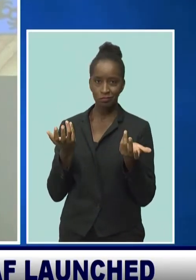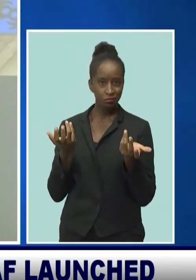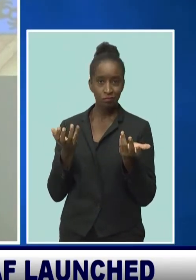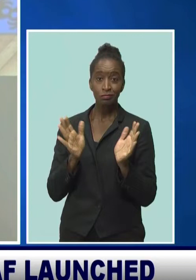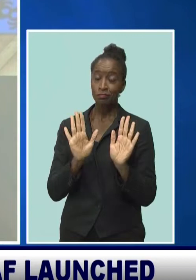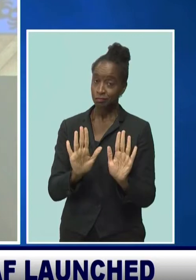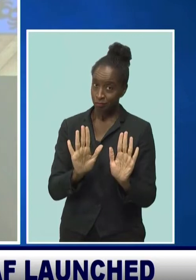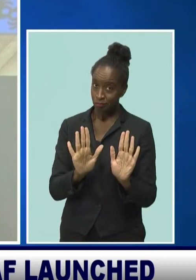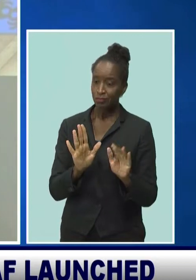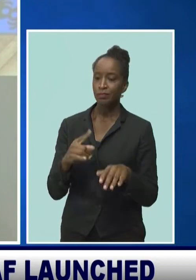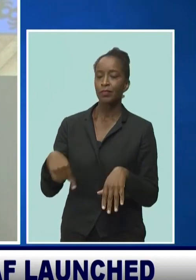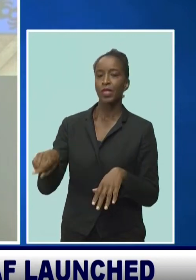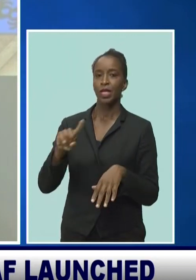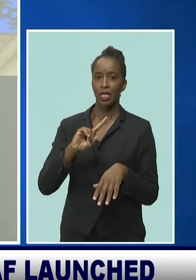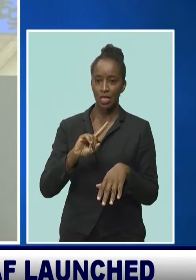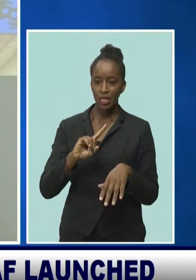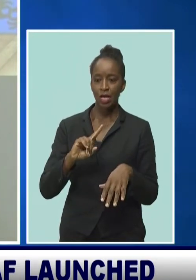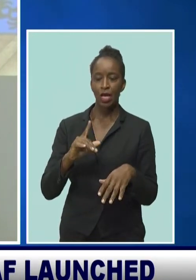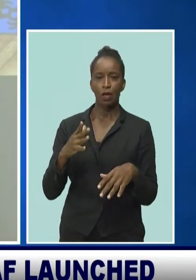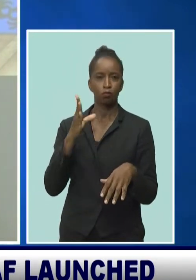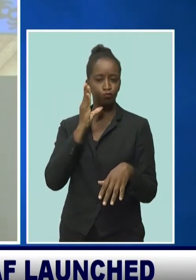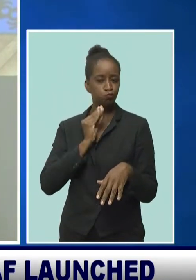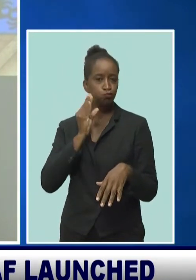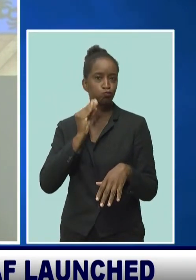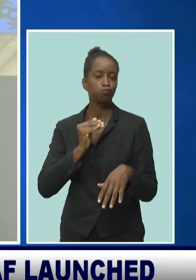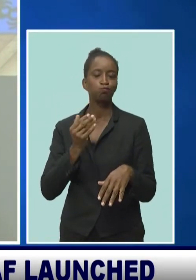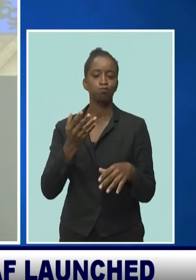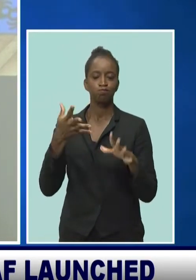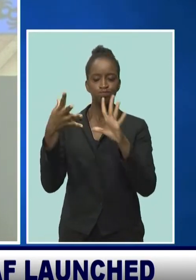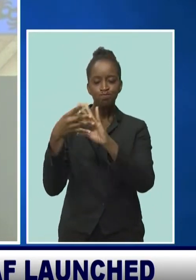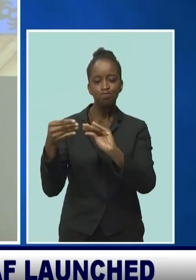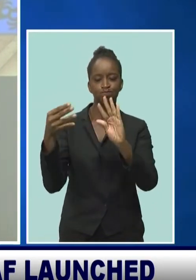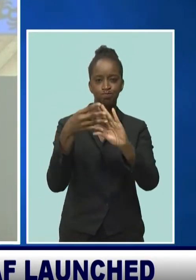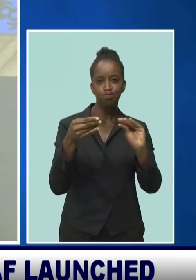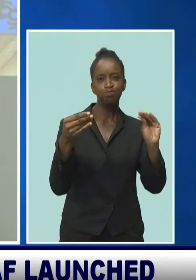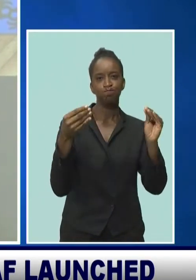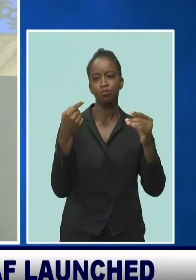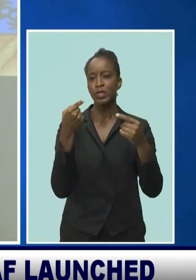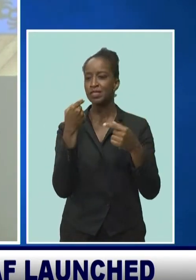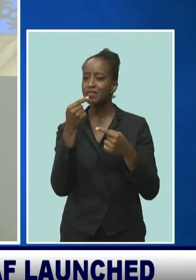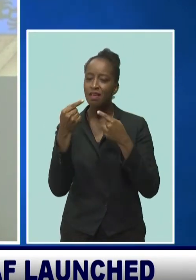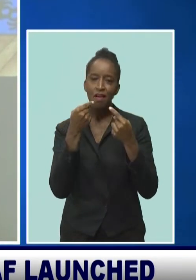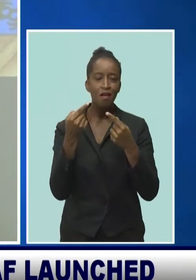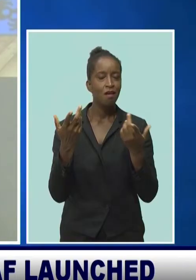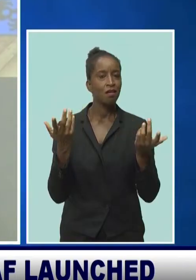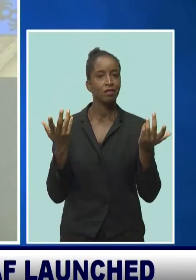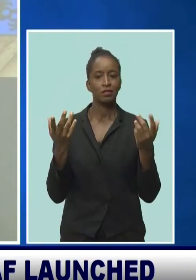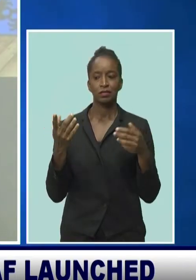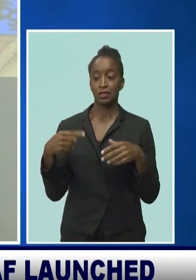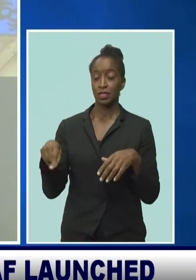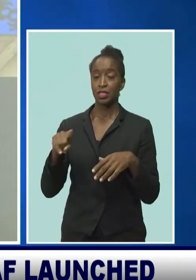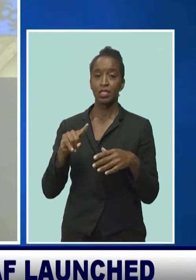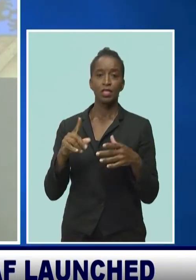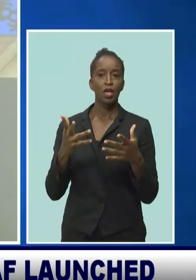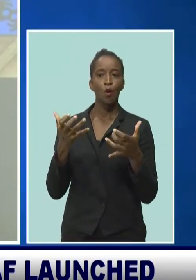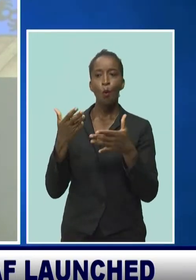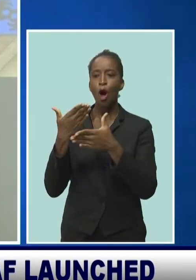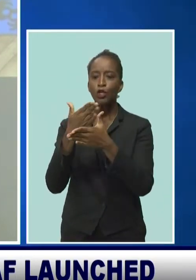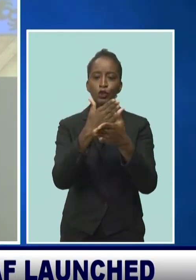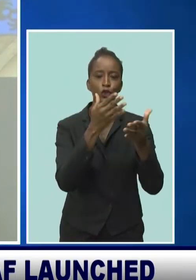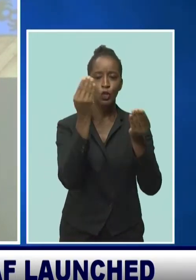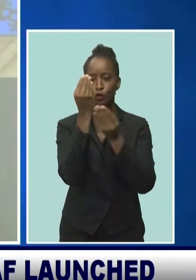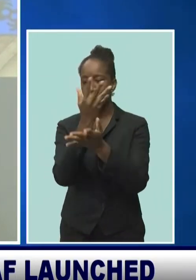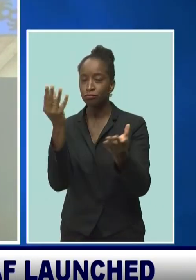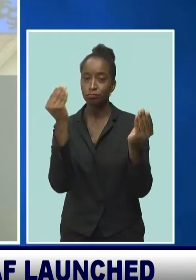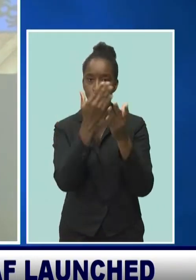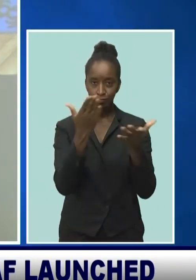they have a story to tell. They have lives to share. And through Deaf Calypso,